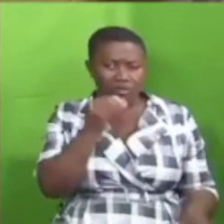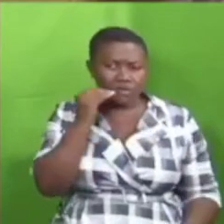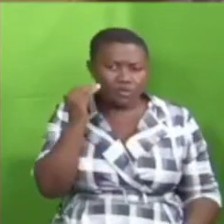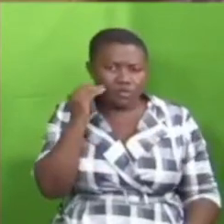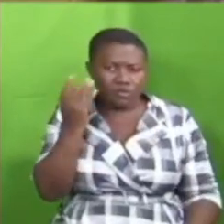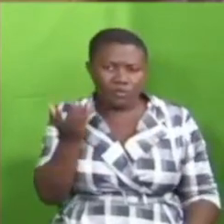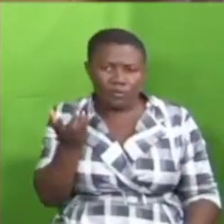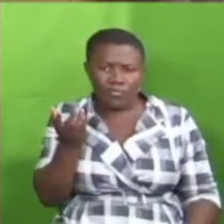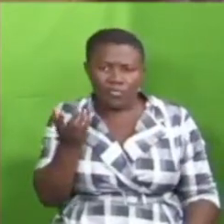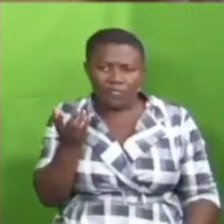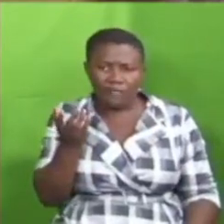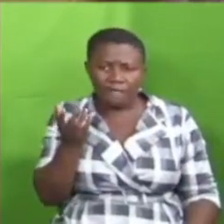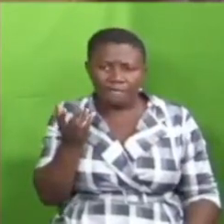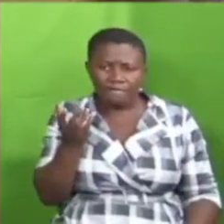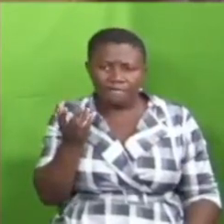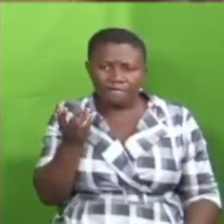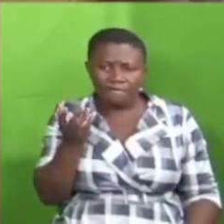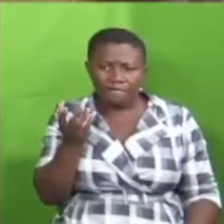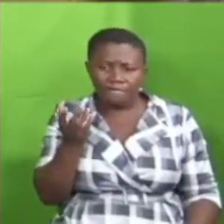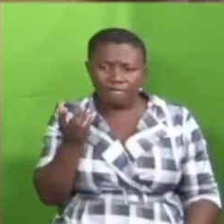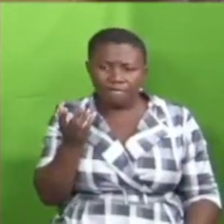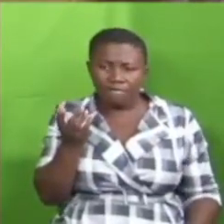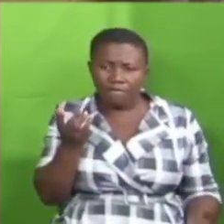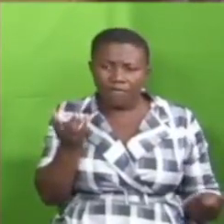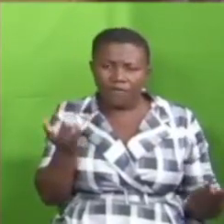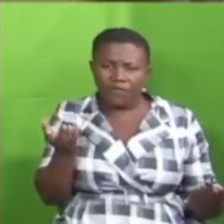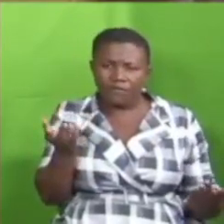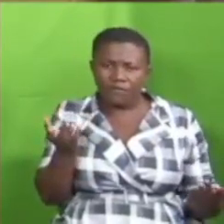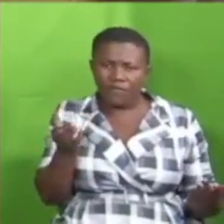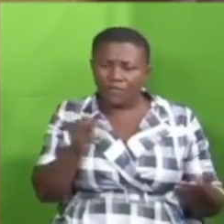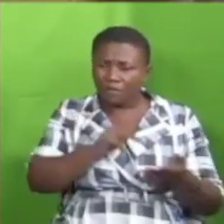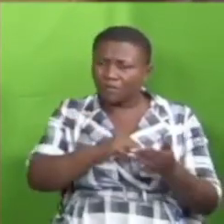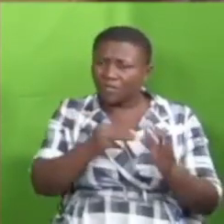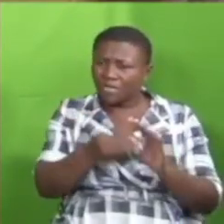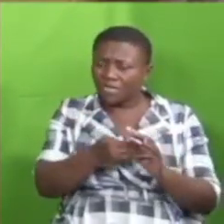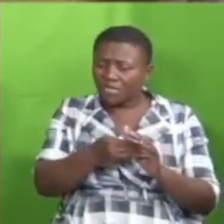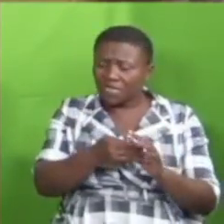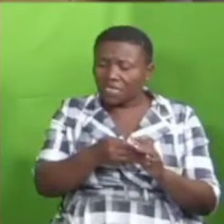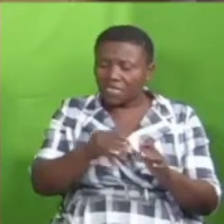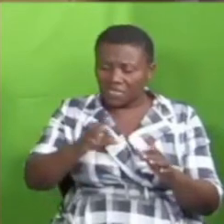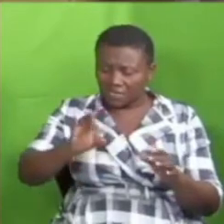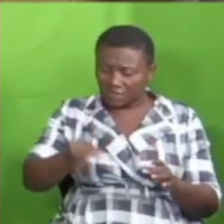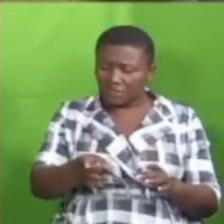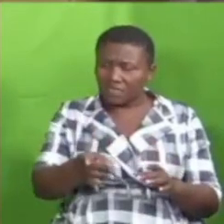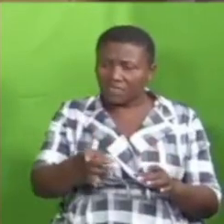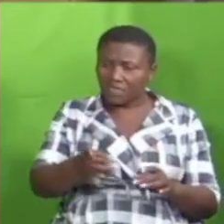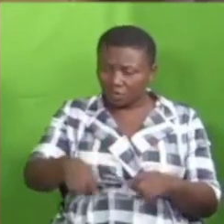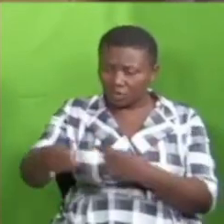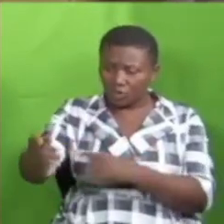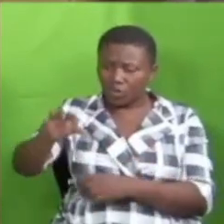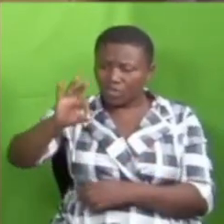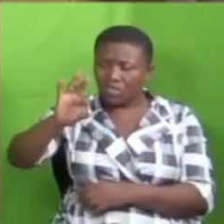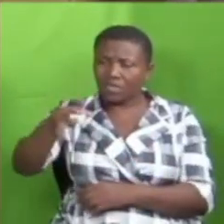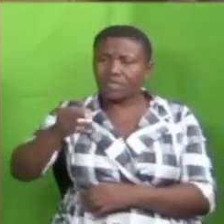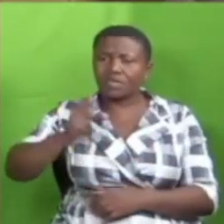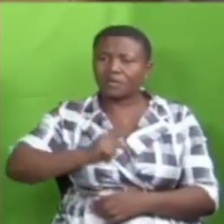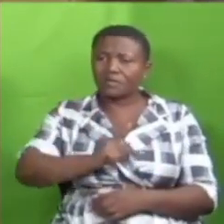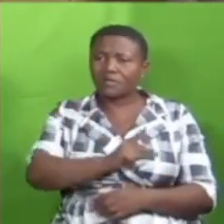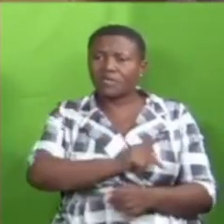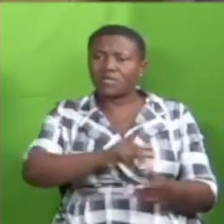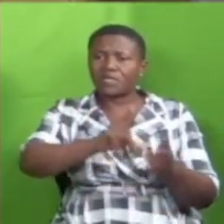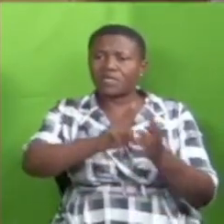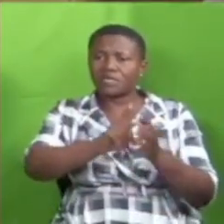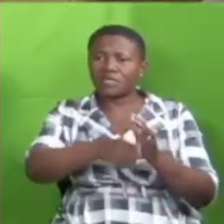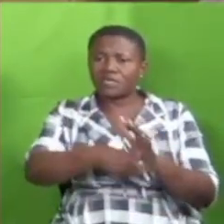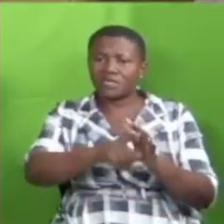9th Parliament and paying tribute to those who have spent so much, who has done so much for this nation in this place,